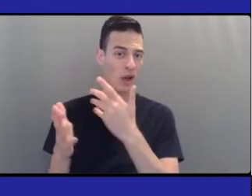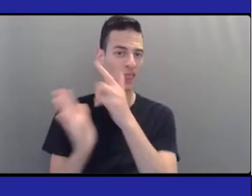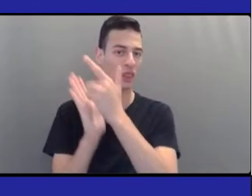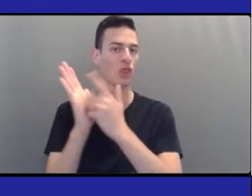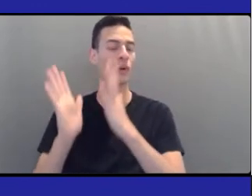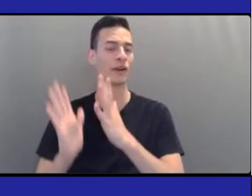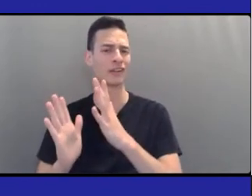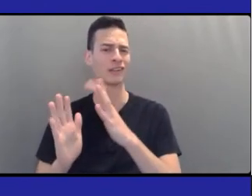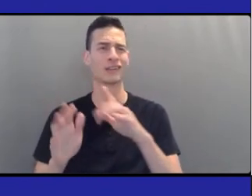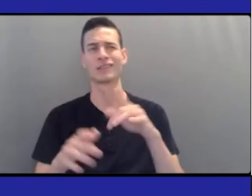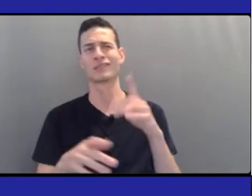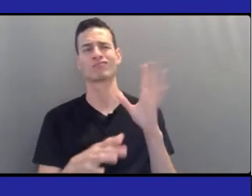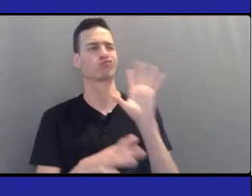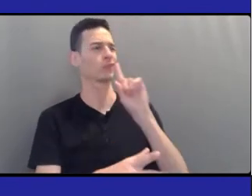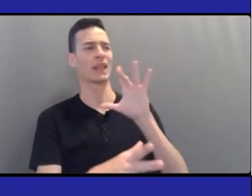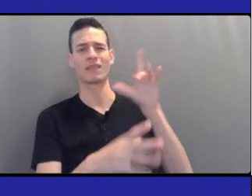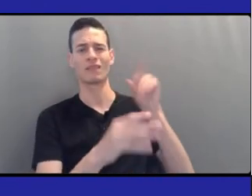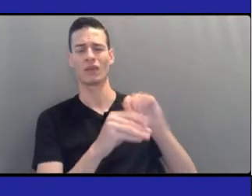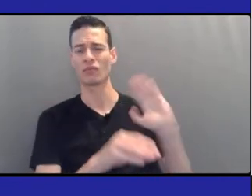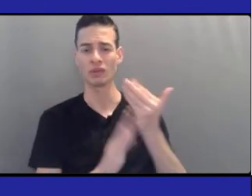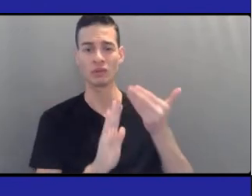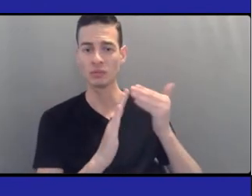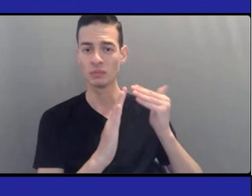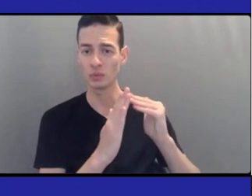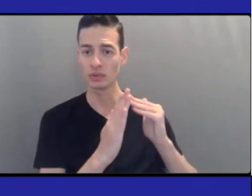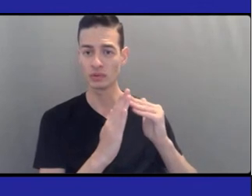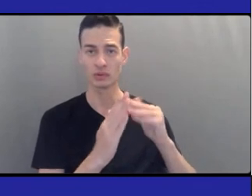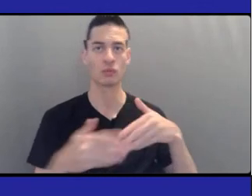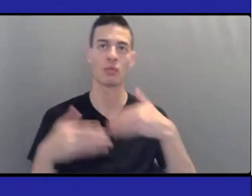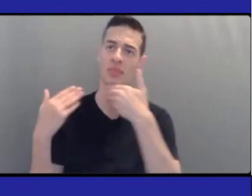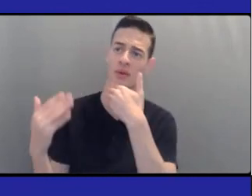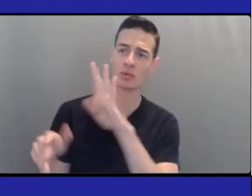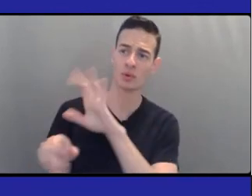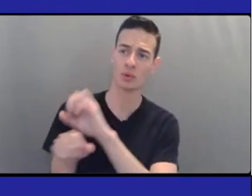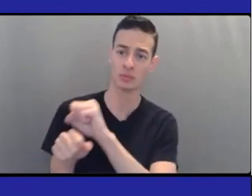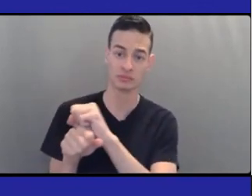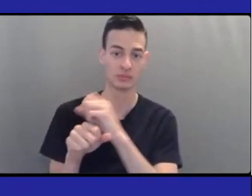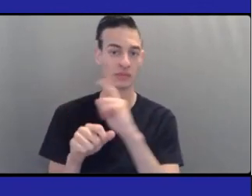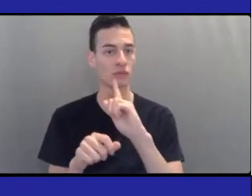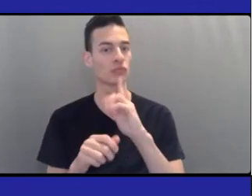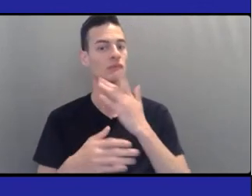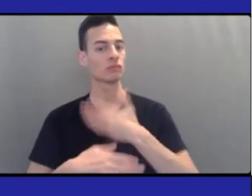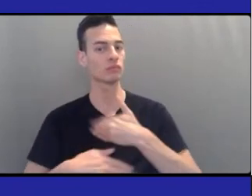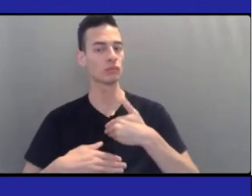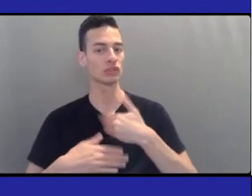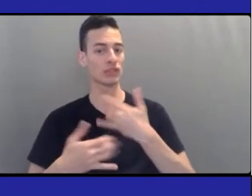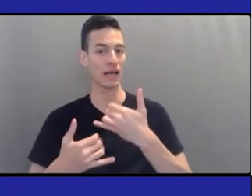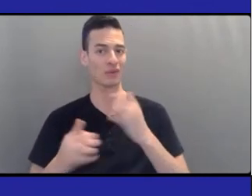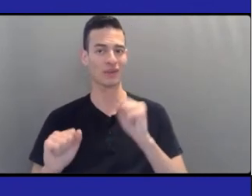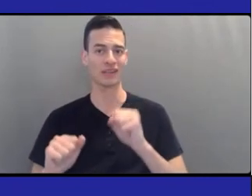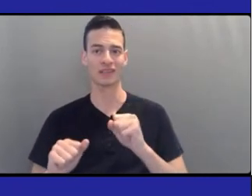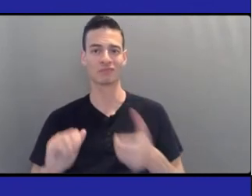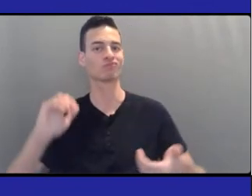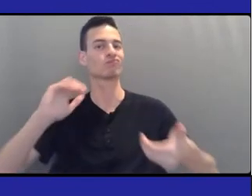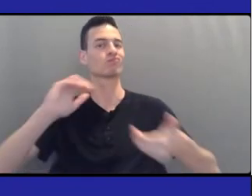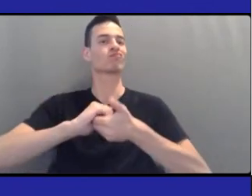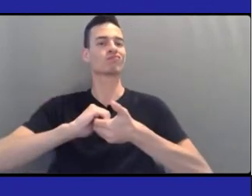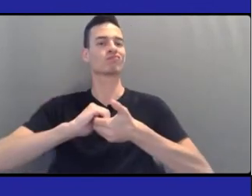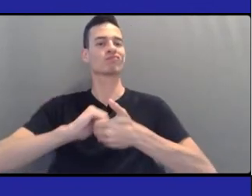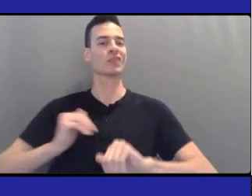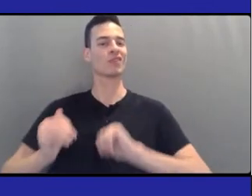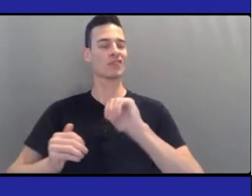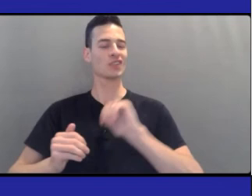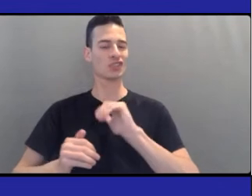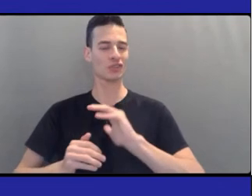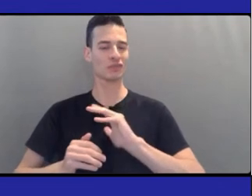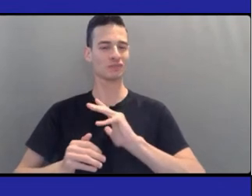and a great support to us, and we're so appreciative that we now have an opportunity to work with you in an official capacity in